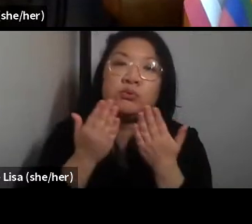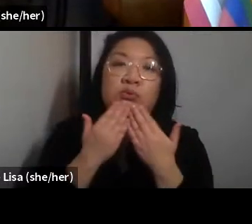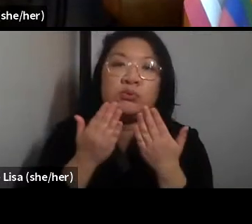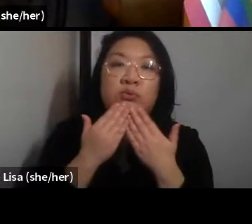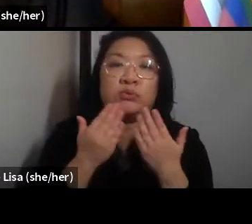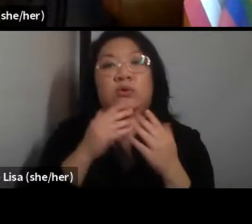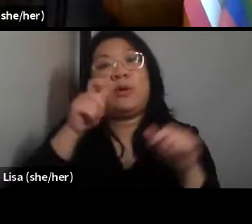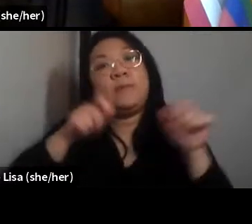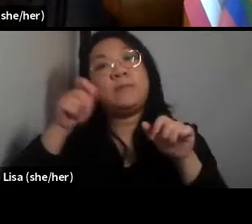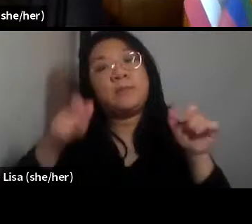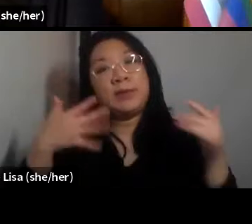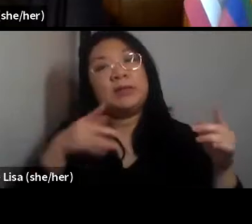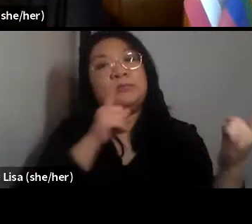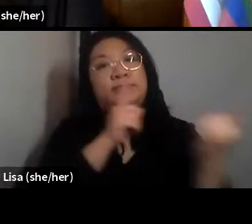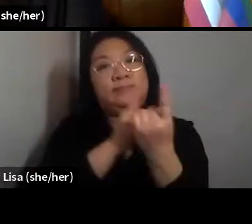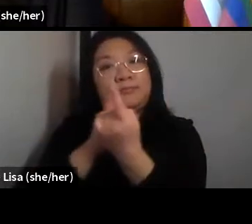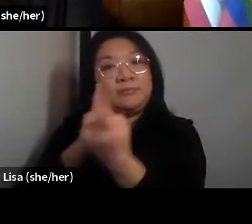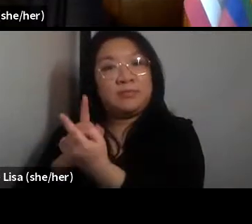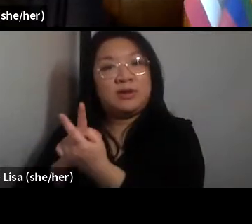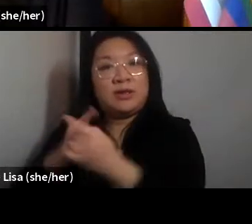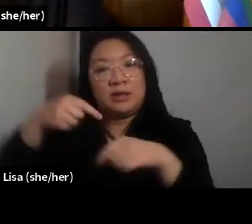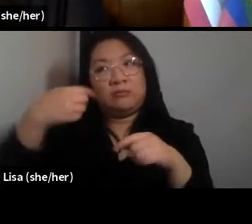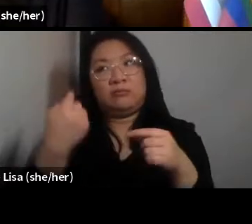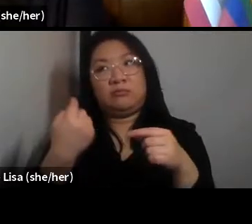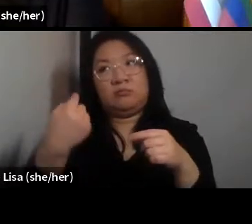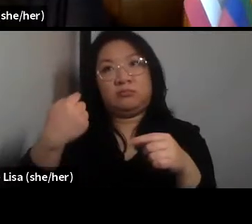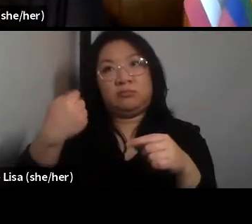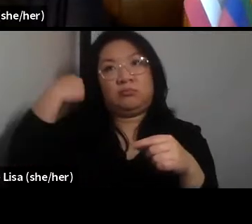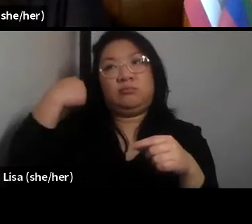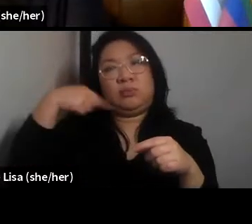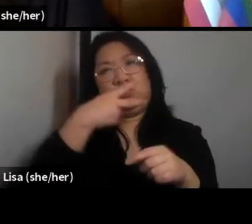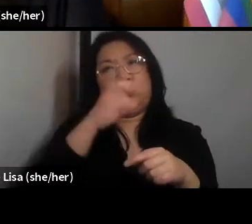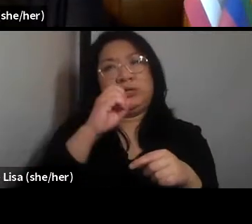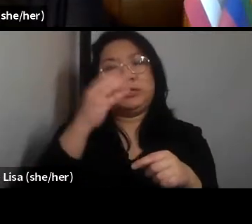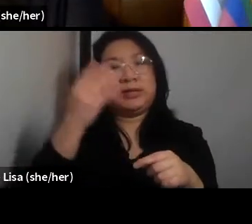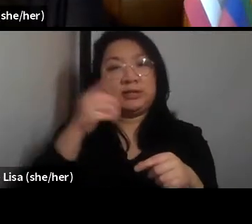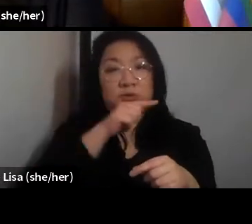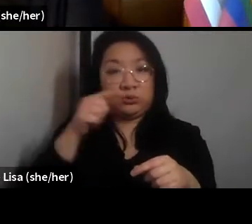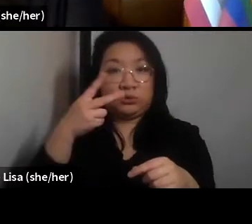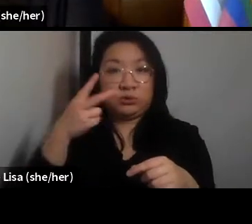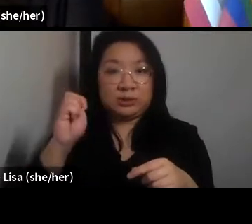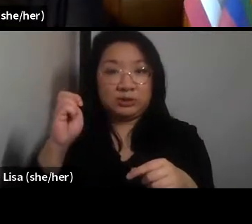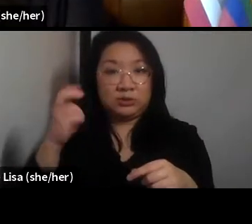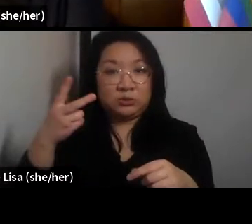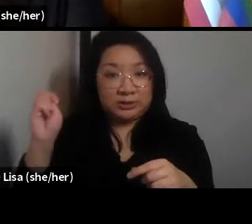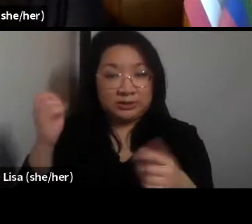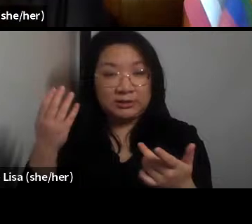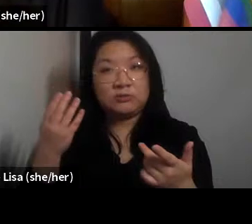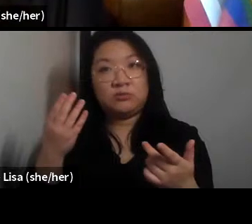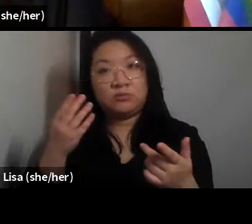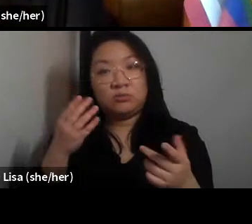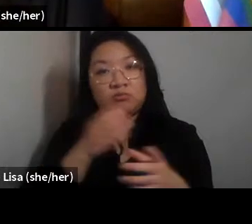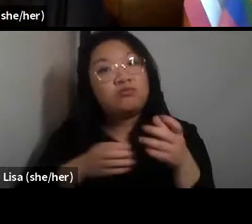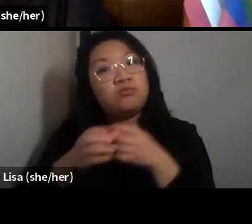those people that I have met within the last year or so that have taken the time to be understanding.